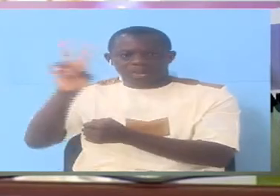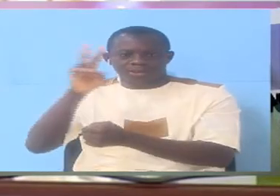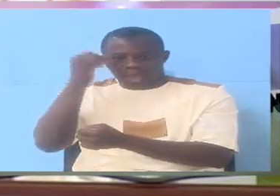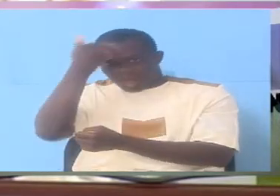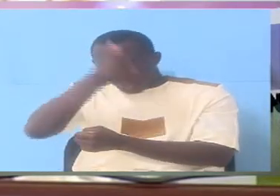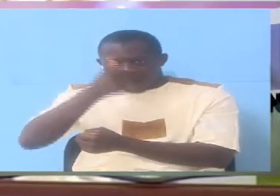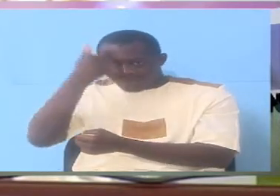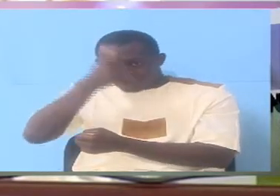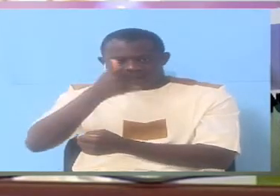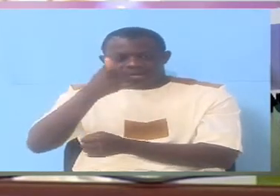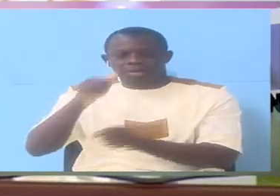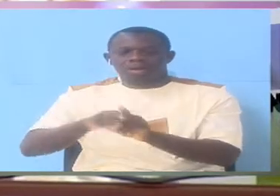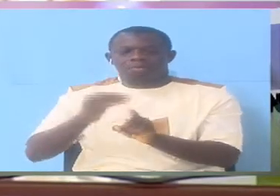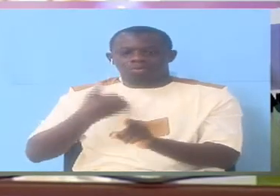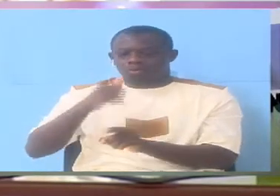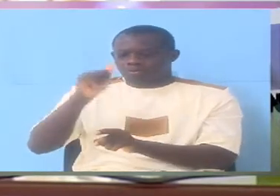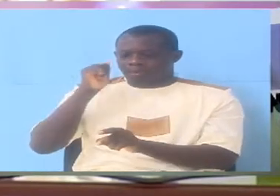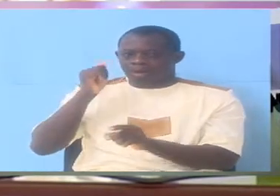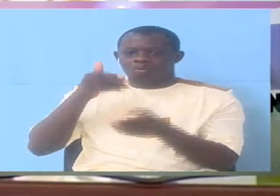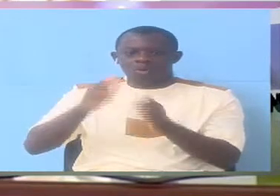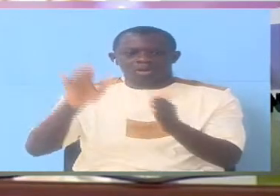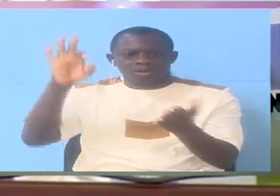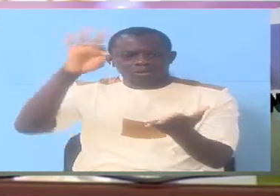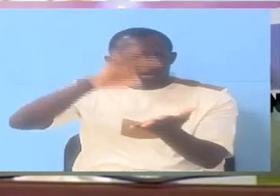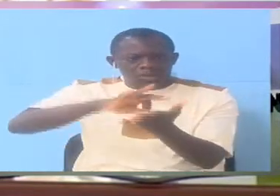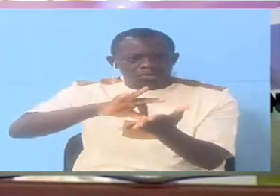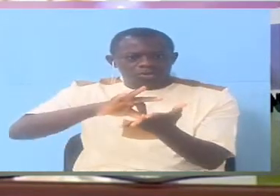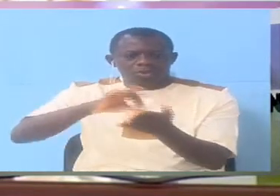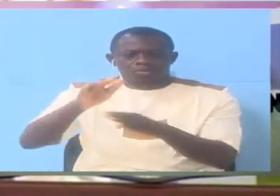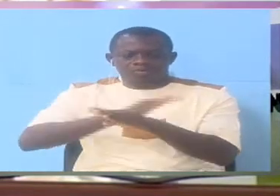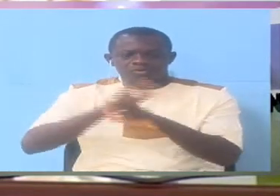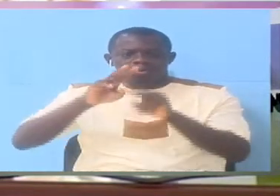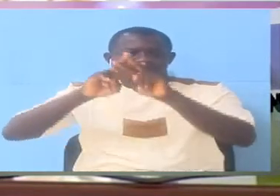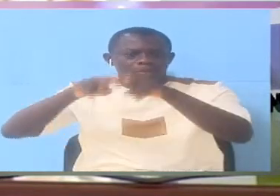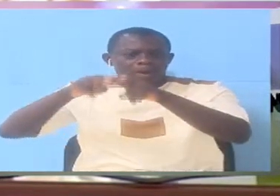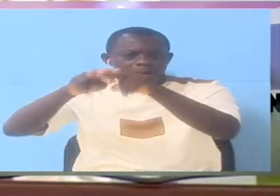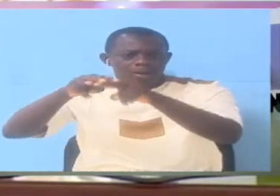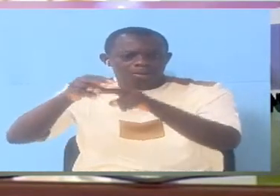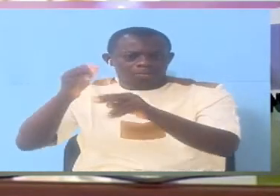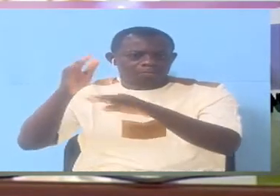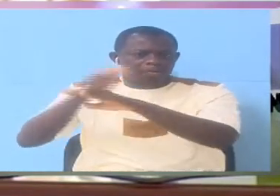time. His statement went on to say as follows.